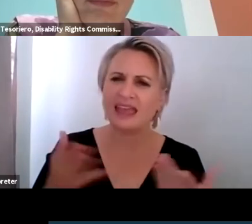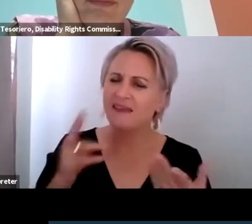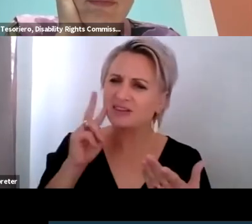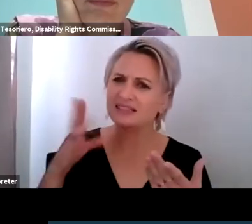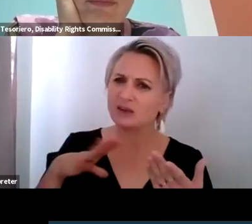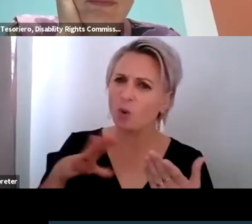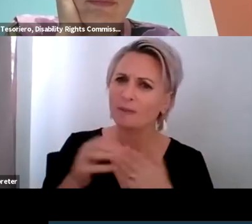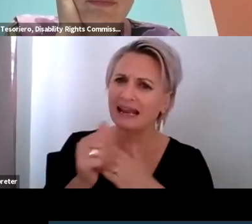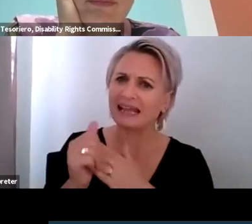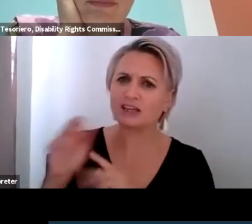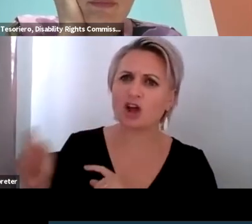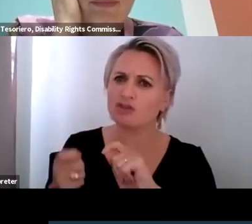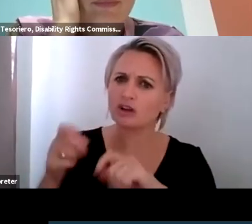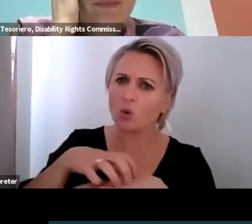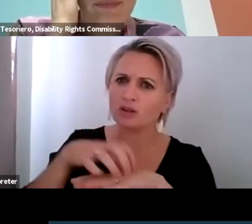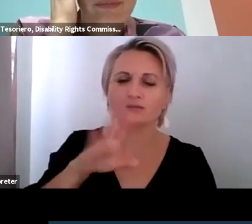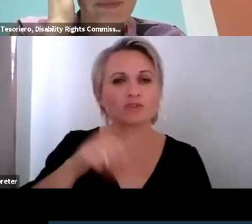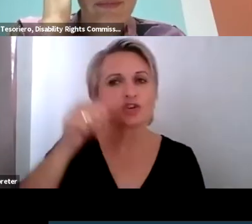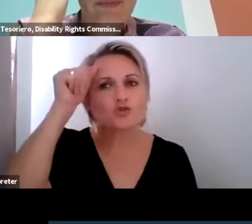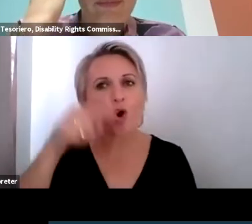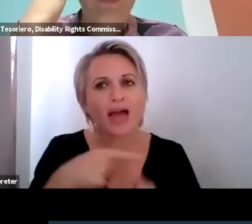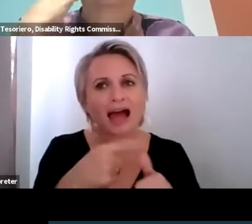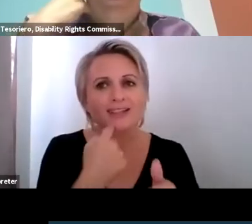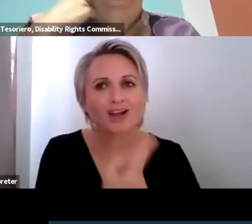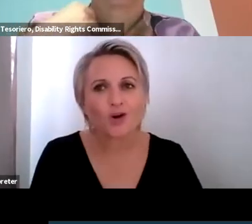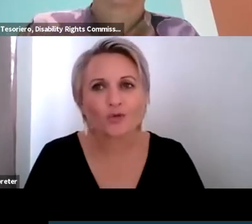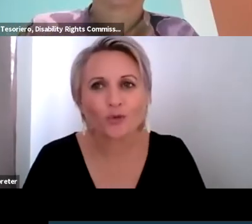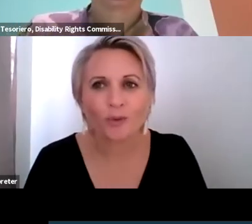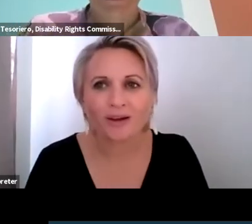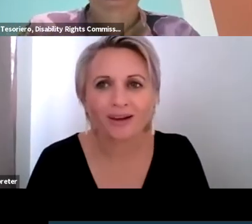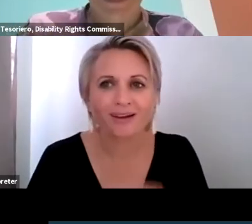Zealand? Kirsten, you know the answer to that because I told you the other day.